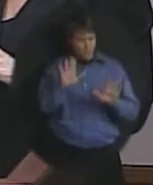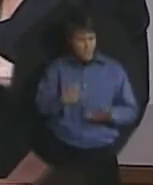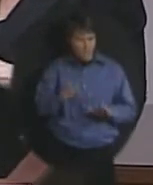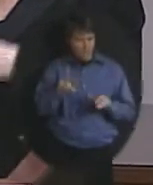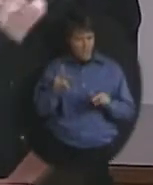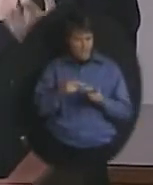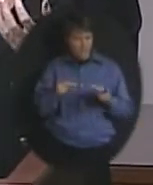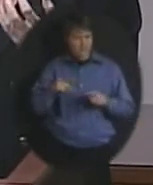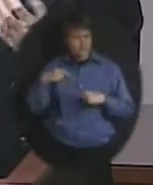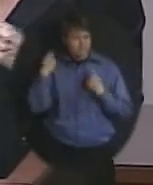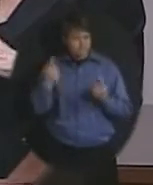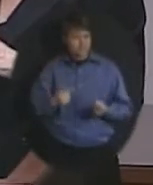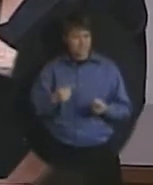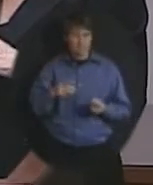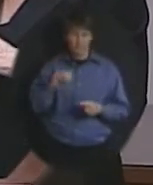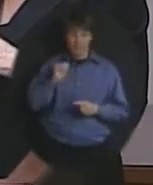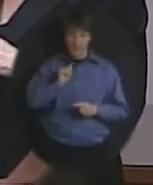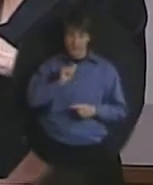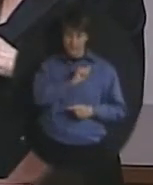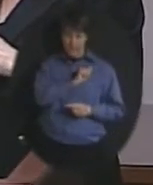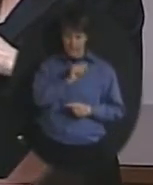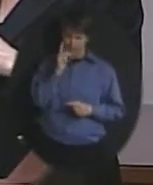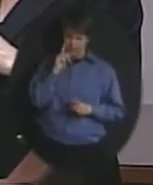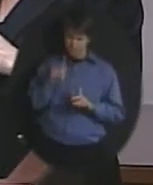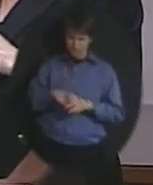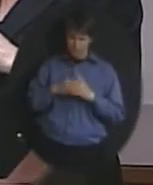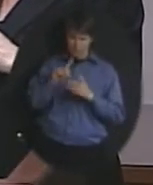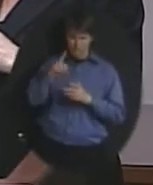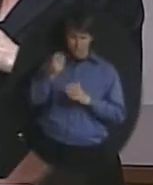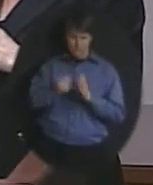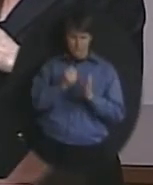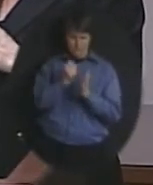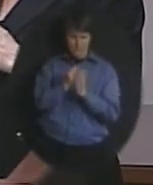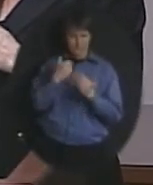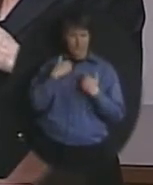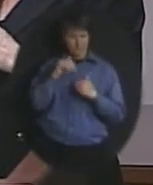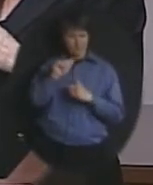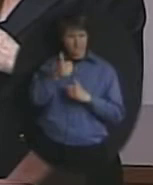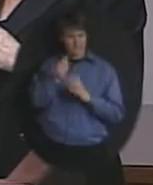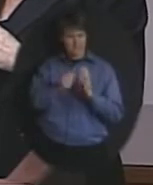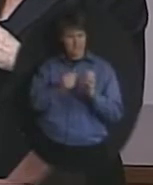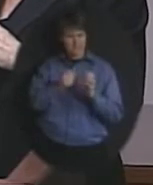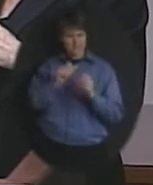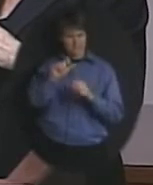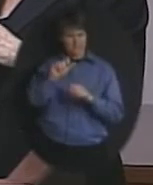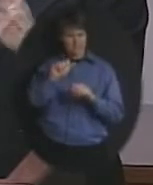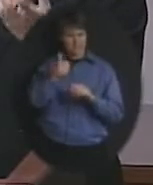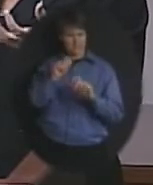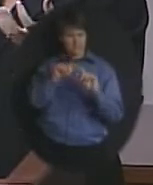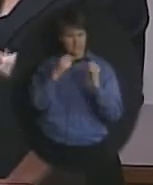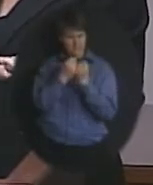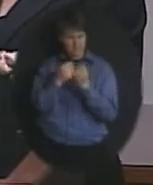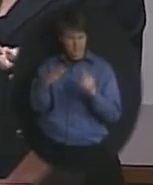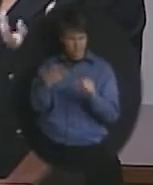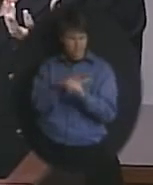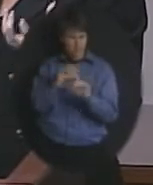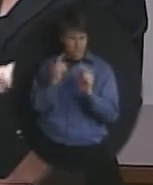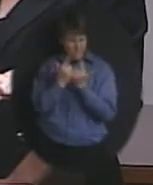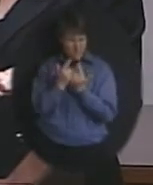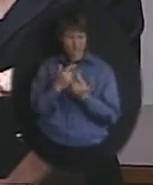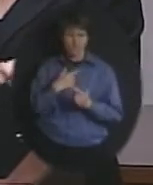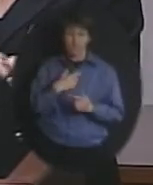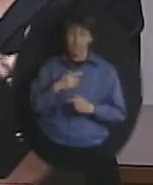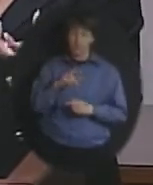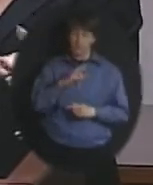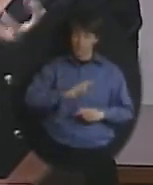But Atlanta ended up, after I think their first season, running 10 teams in a full league. The Royals and